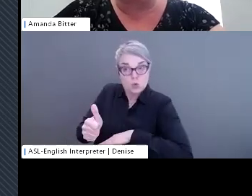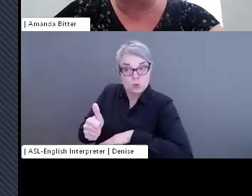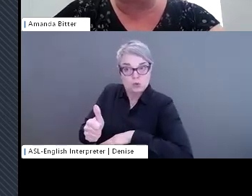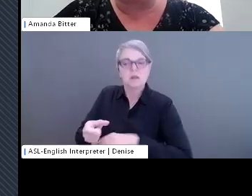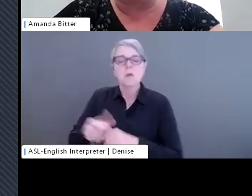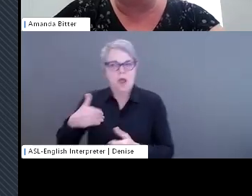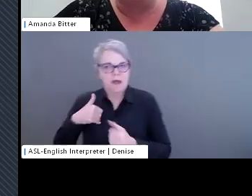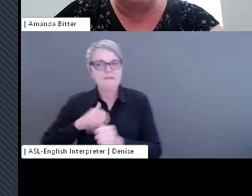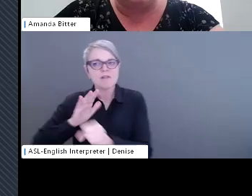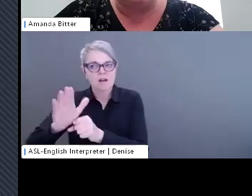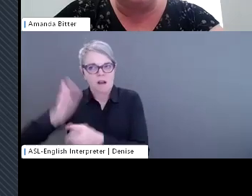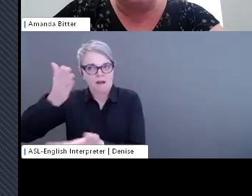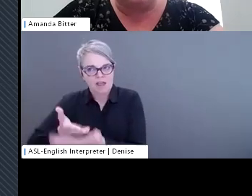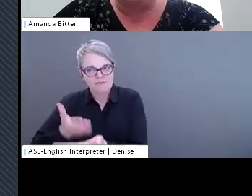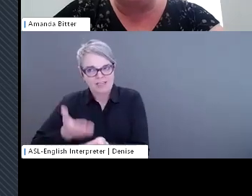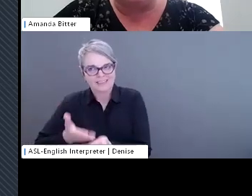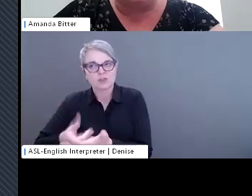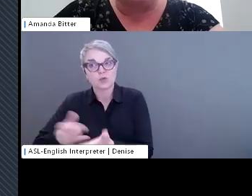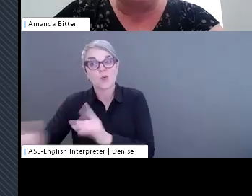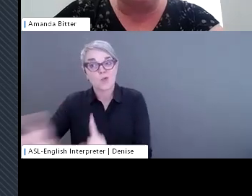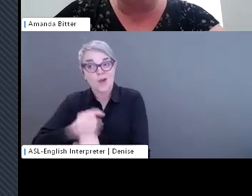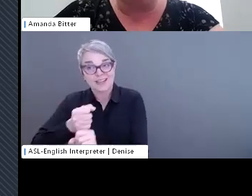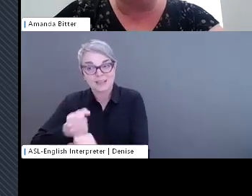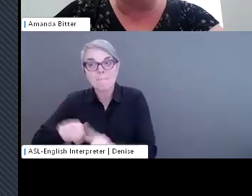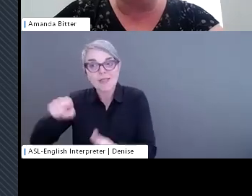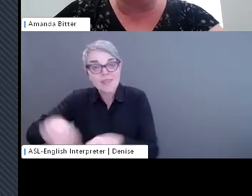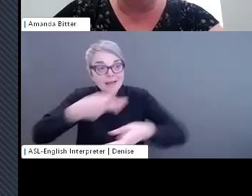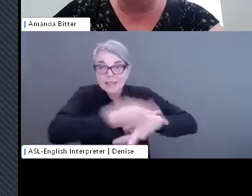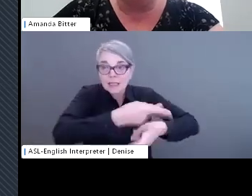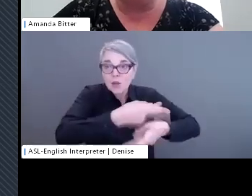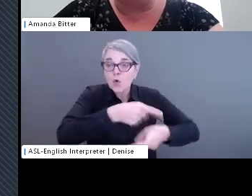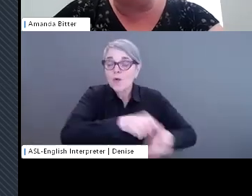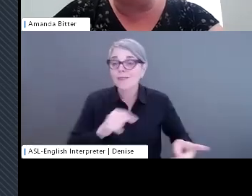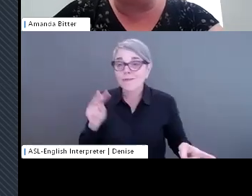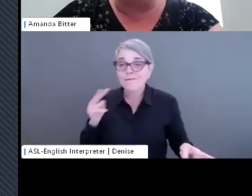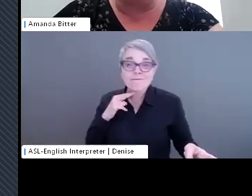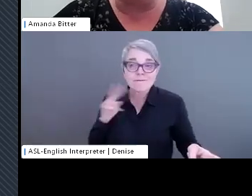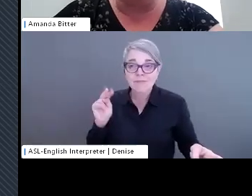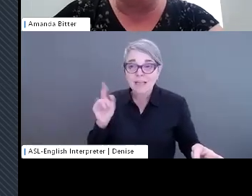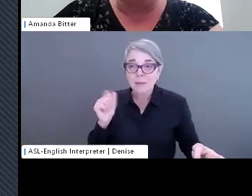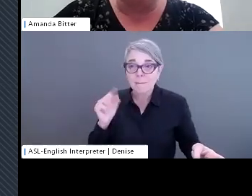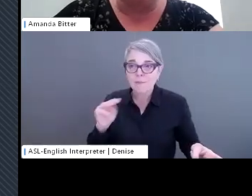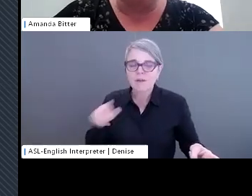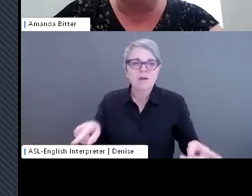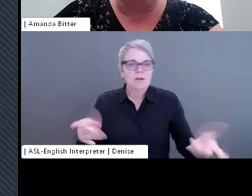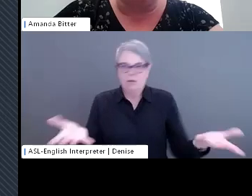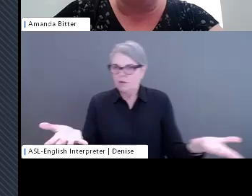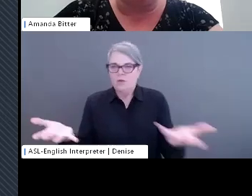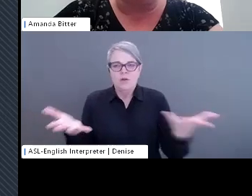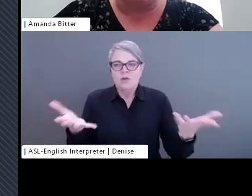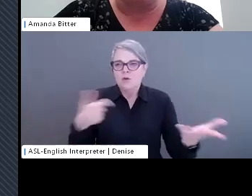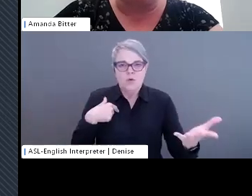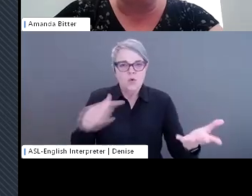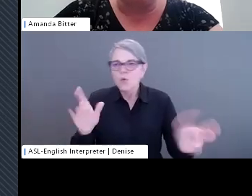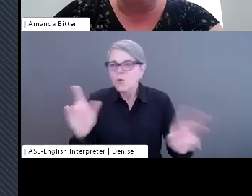is the caregiver for the victim, it's a whole whirlwind of placements and resource leaning for